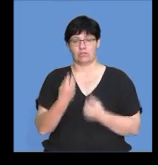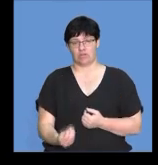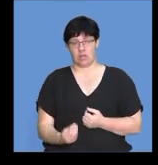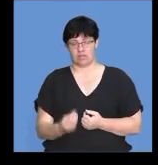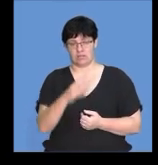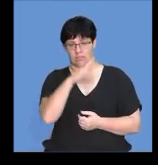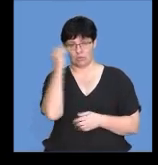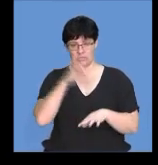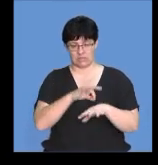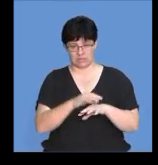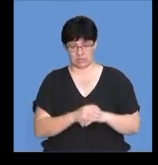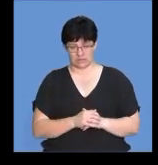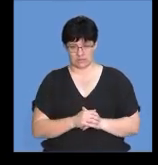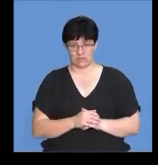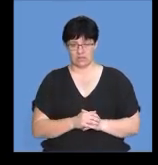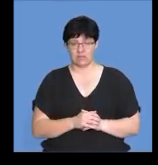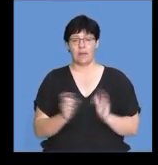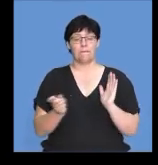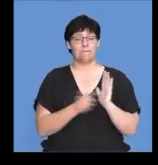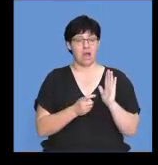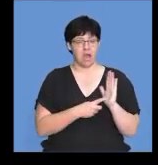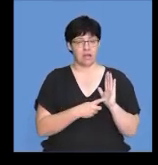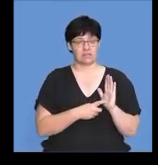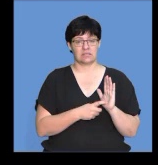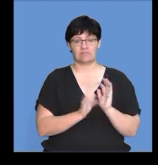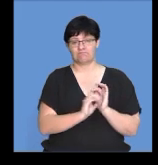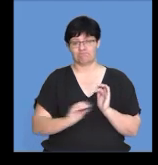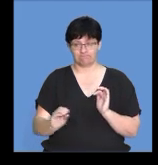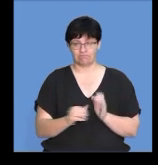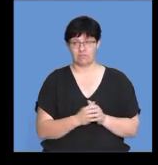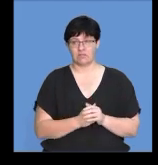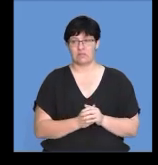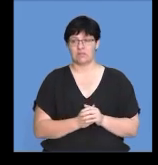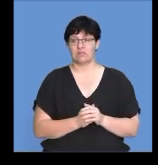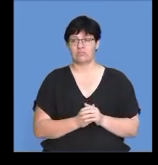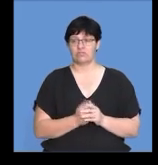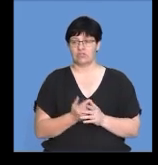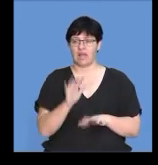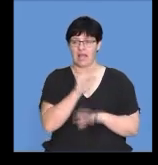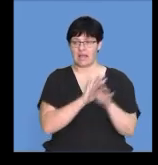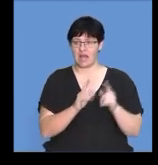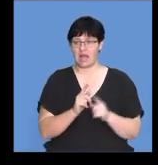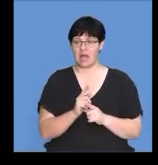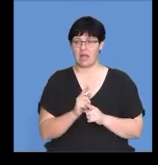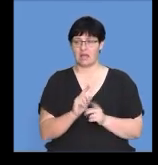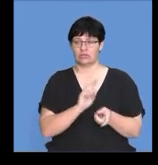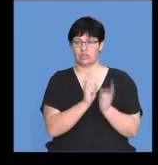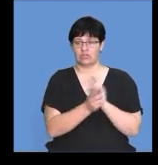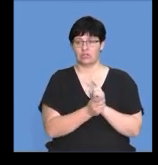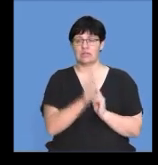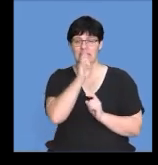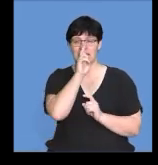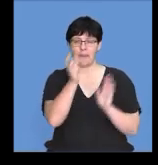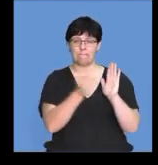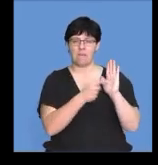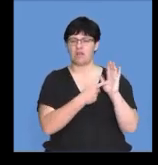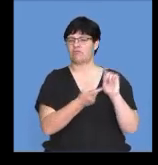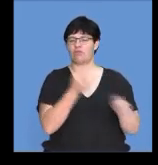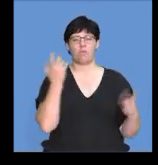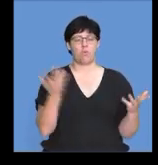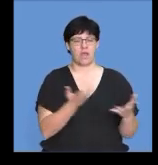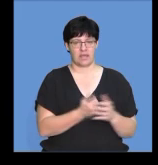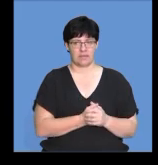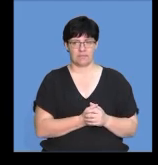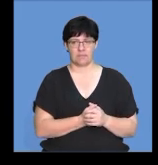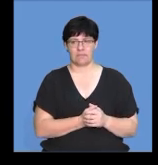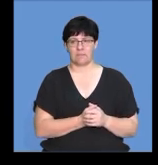So the marks are also allocated. If we look at the mark allocation, I'm just going to change the color of my pen so that we can see where the mark allocation